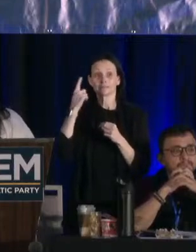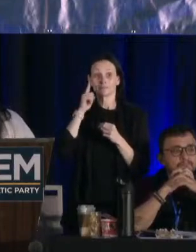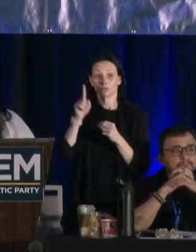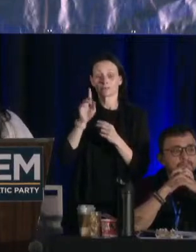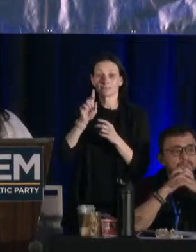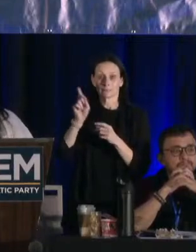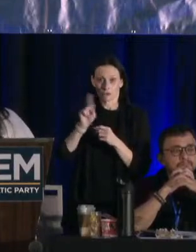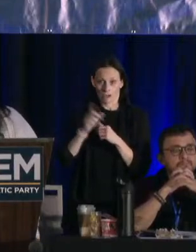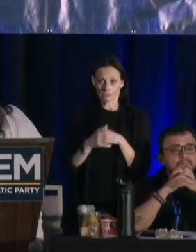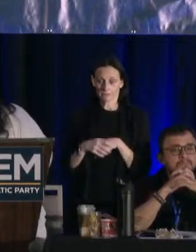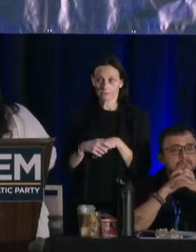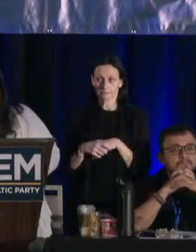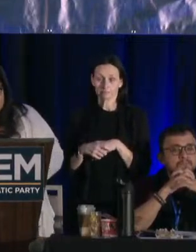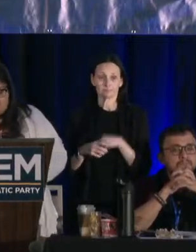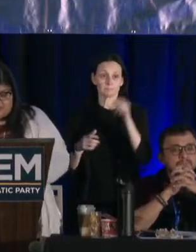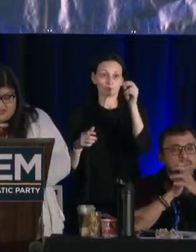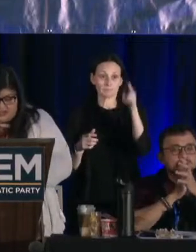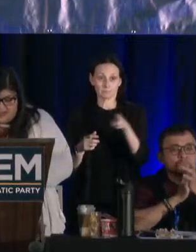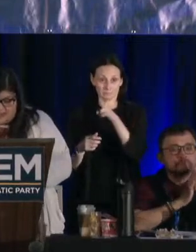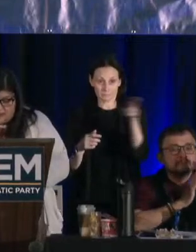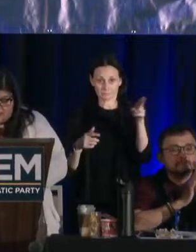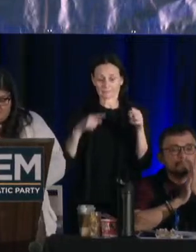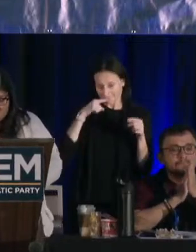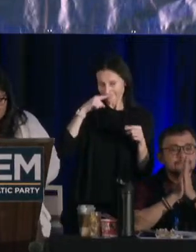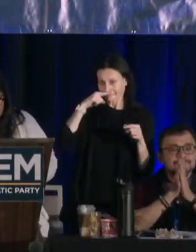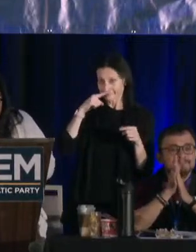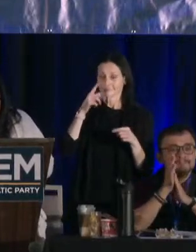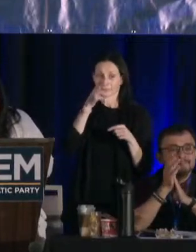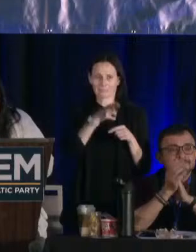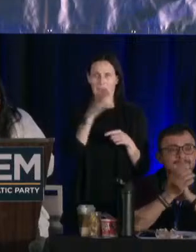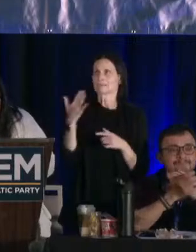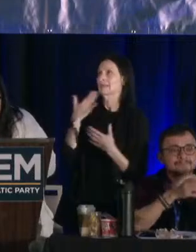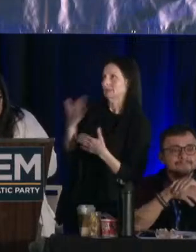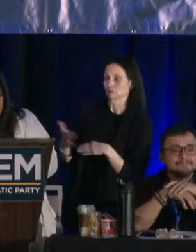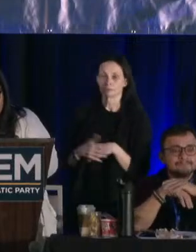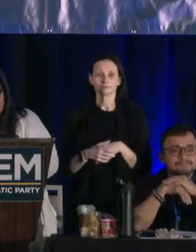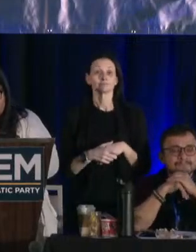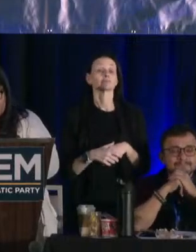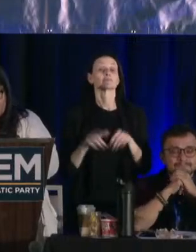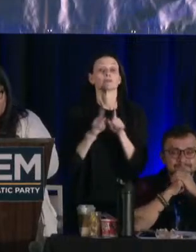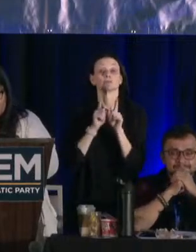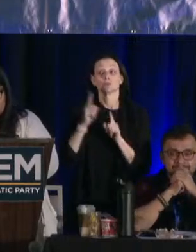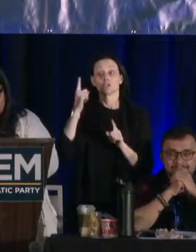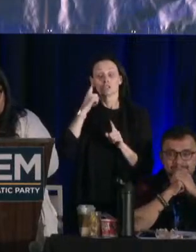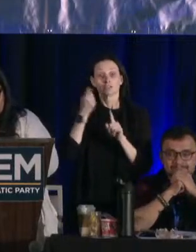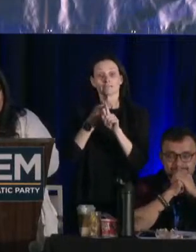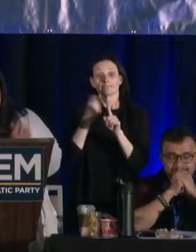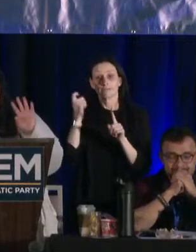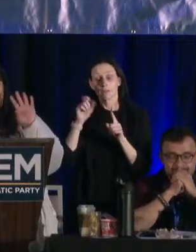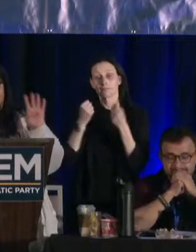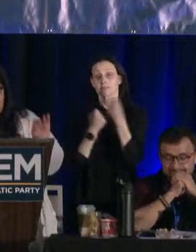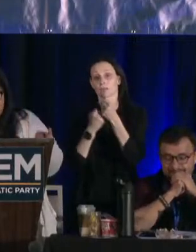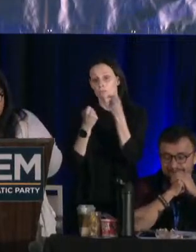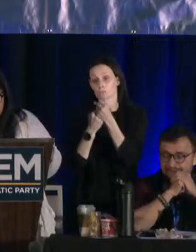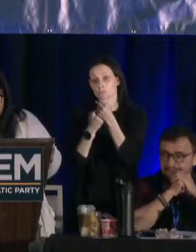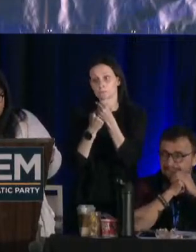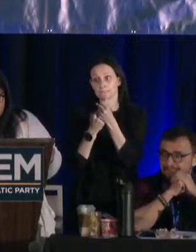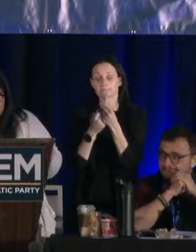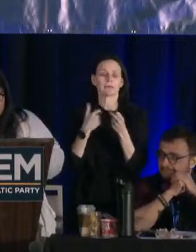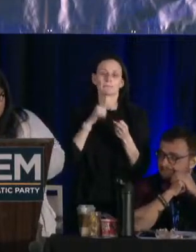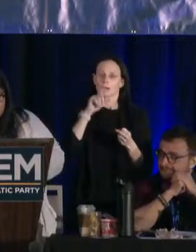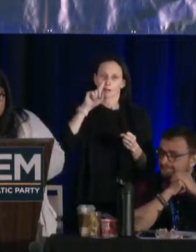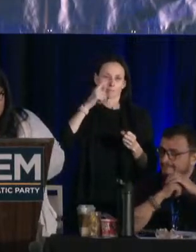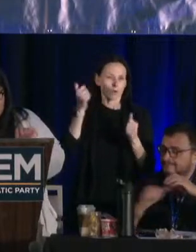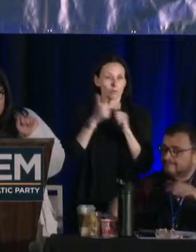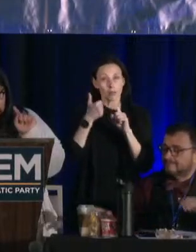Democrats. Bless you. So we also heard from the Subcommittee on Endorsements. I won't bore you with